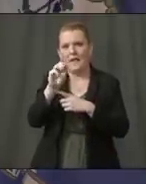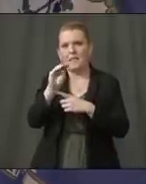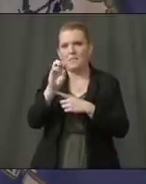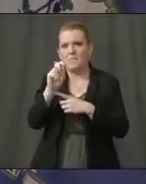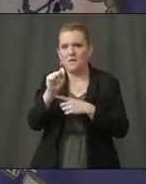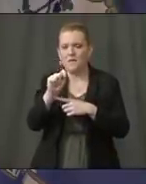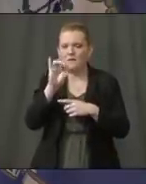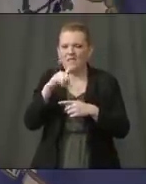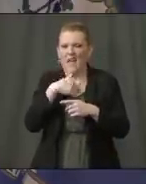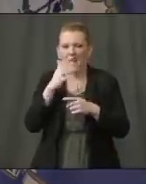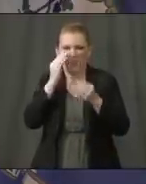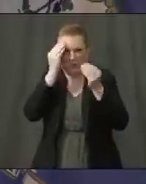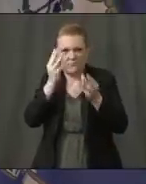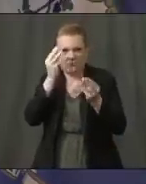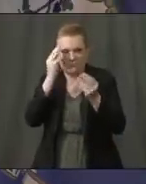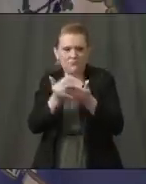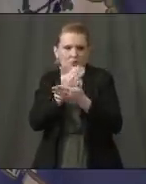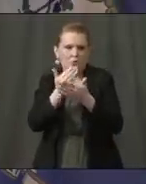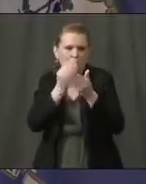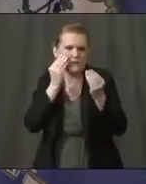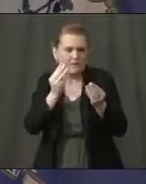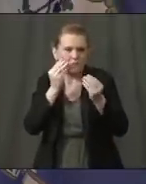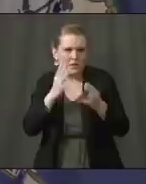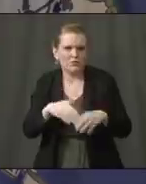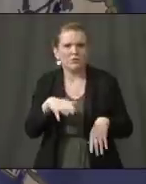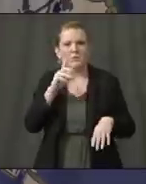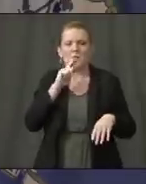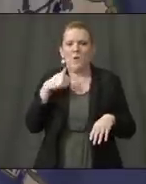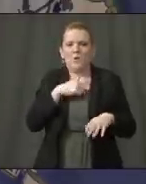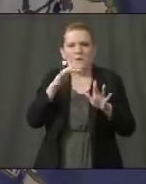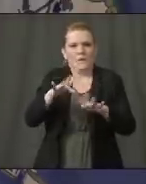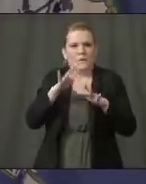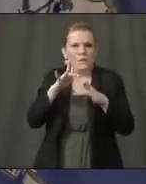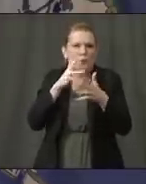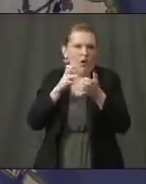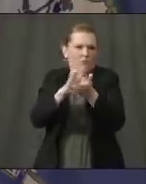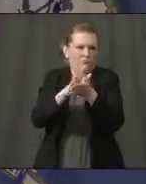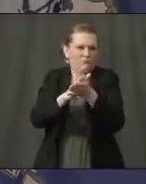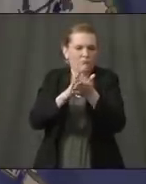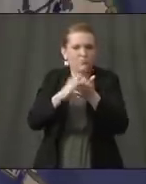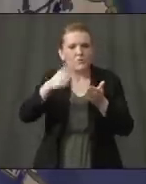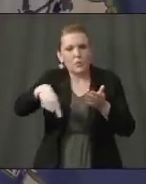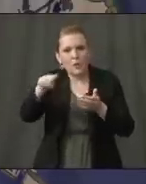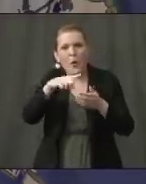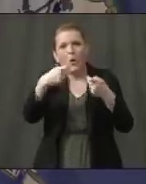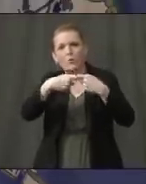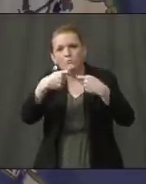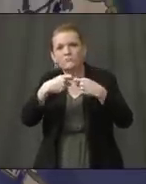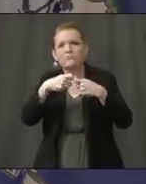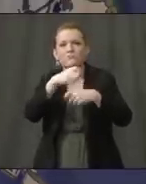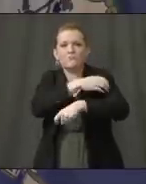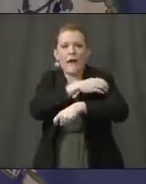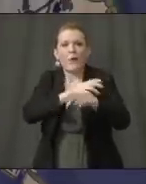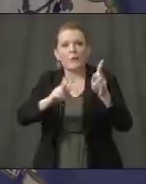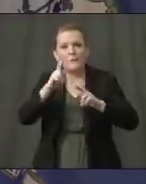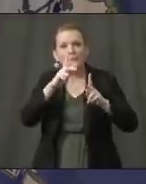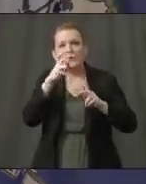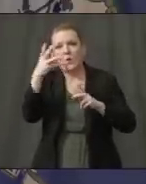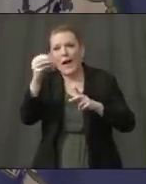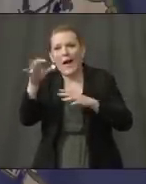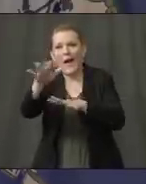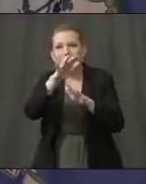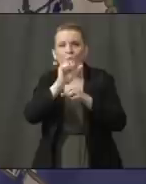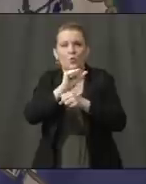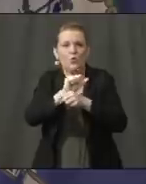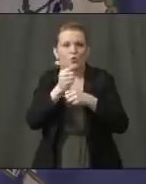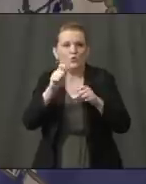utility folks who are out there on the ground in the pouring rain doing whatever they can to help get the power back up. Thanks, guys.